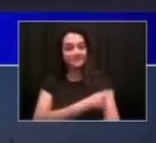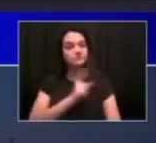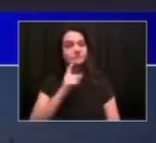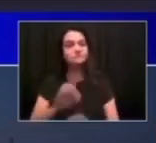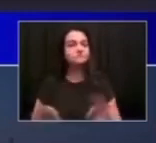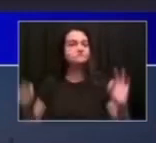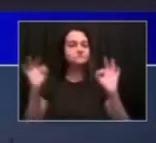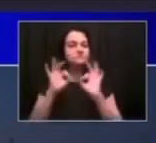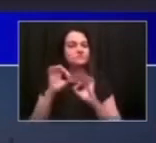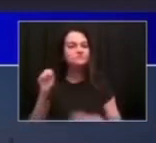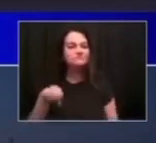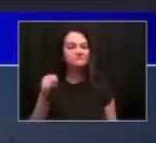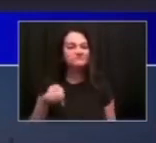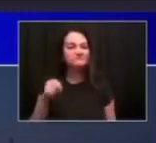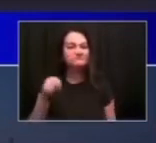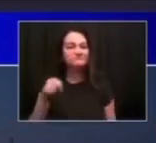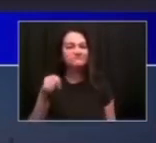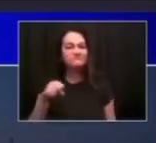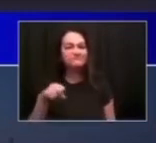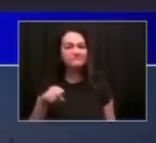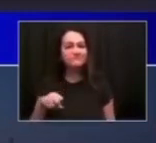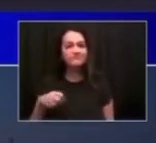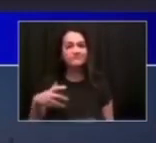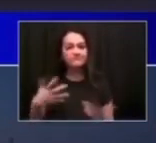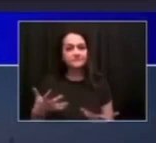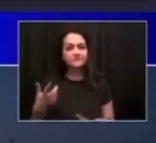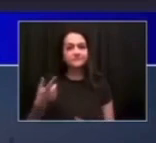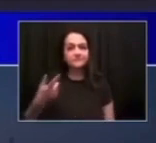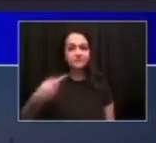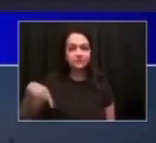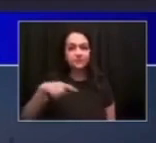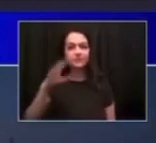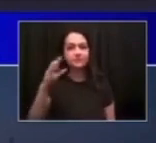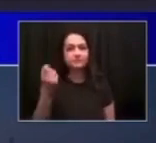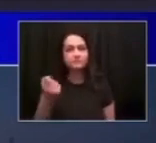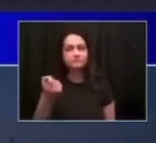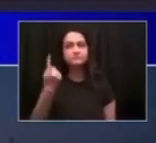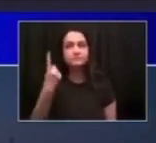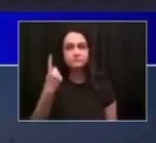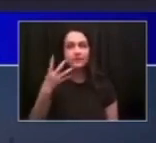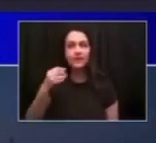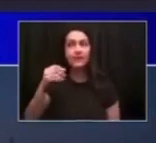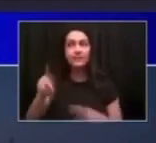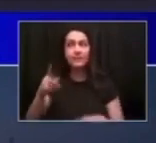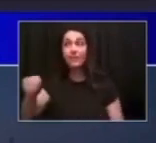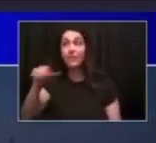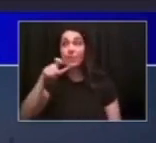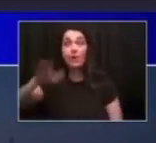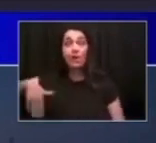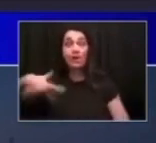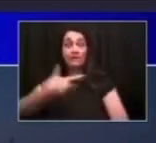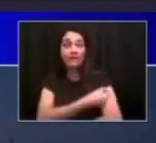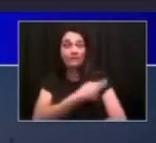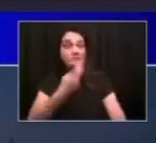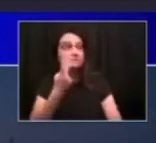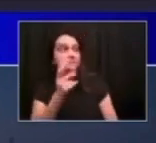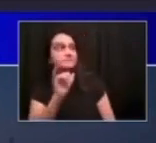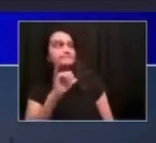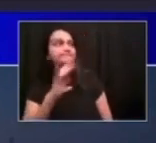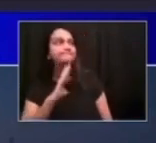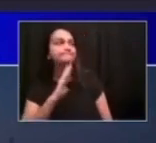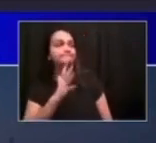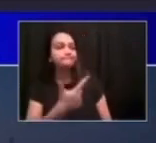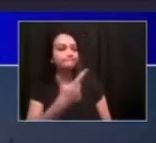We've obviously seen the positive impact of incentive as well. The goal here is to convince everyone that